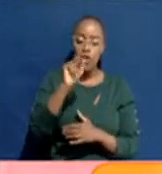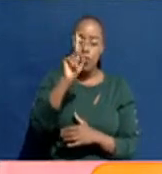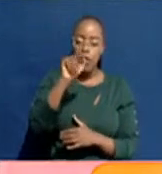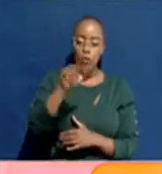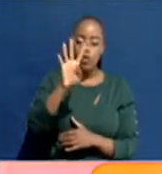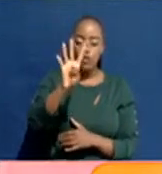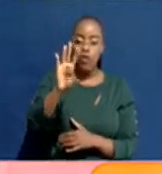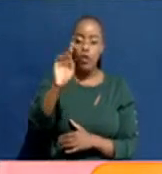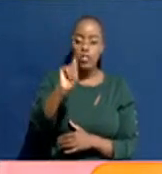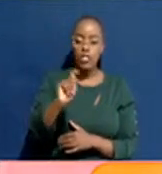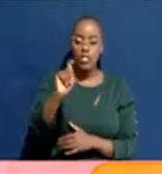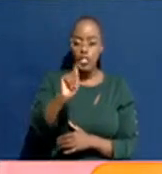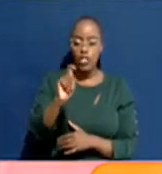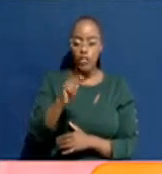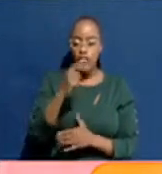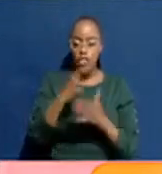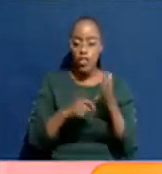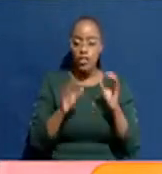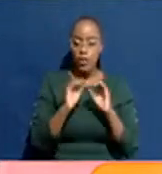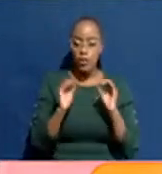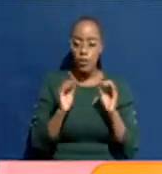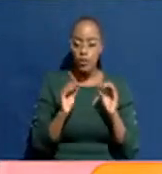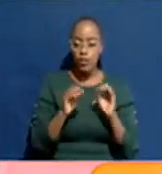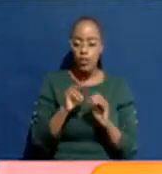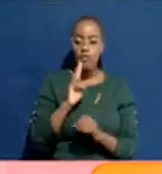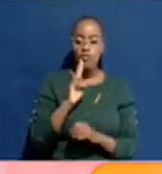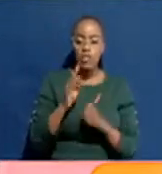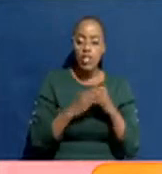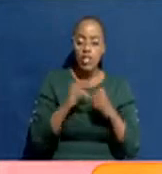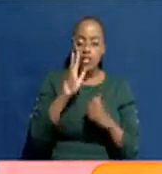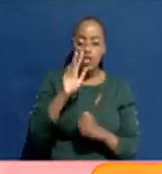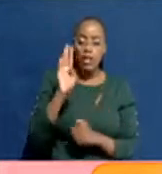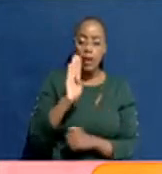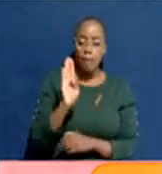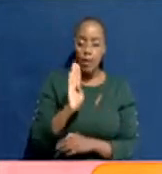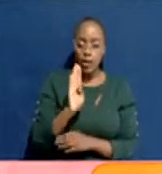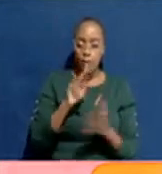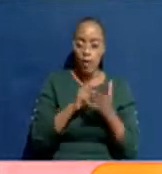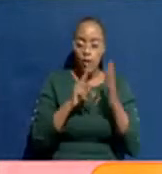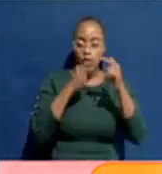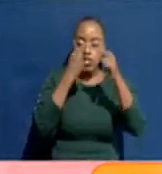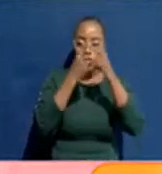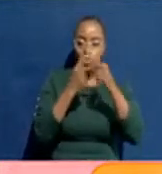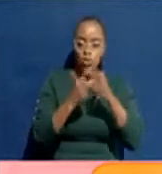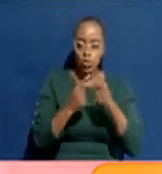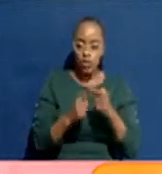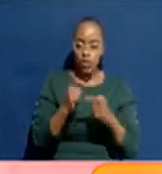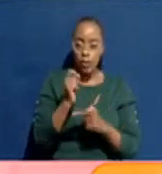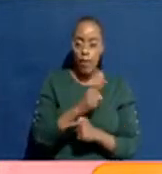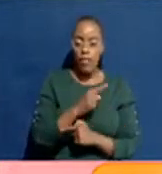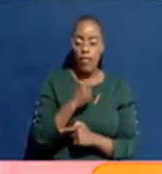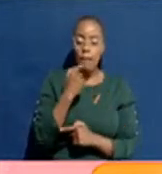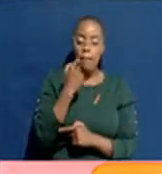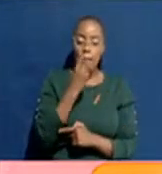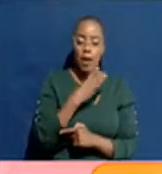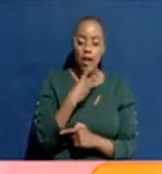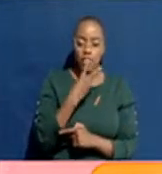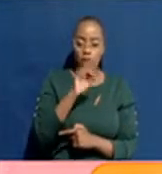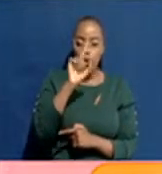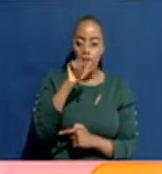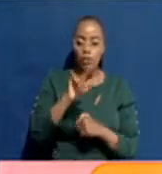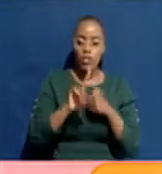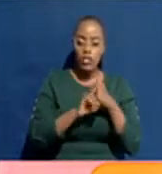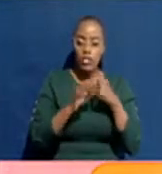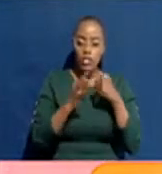trillion shillings. The non-tax revenue at that time were 293 billion shillings, meaning the total revenue as of March for the current financial year was